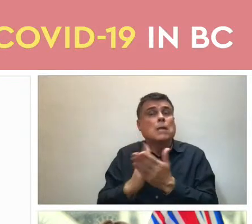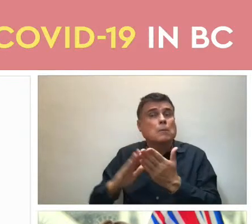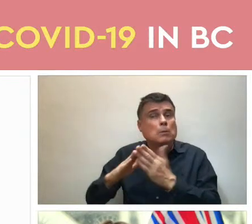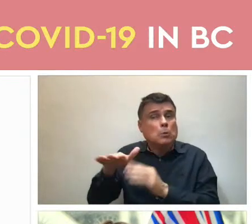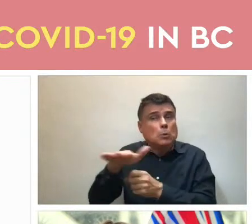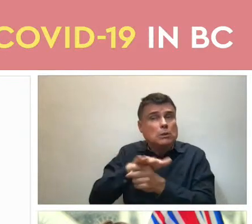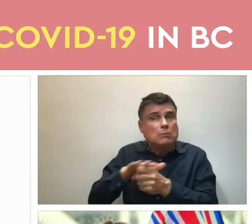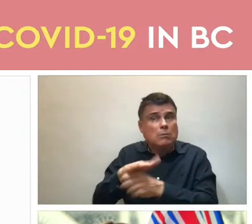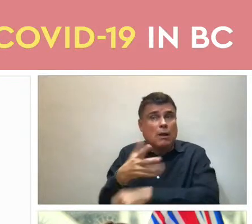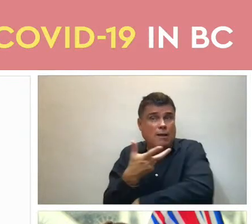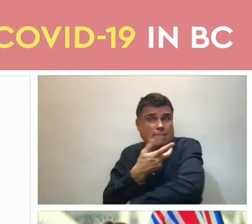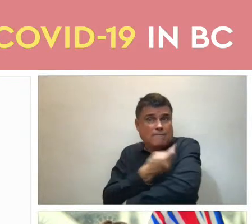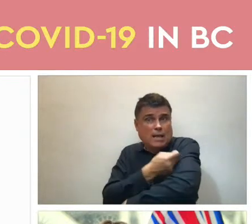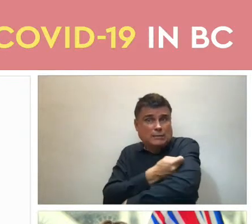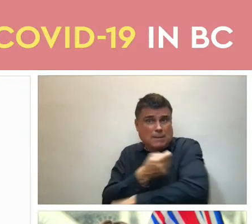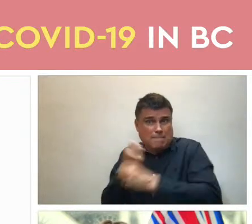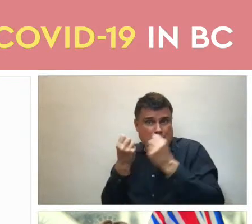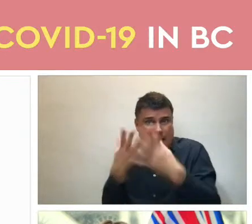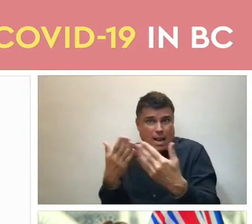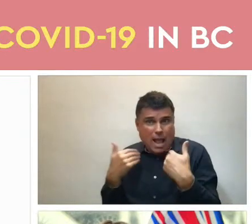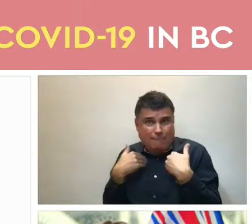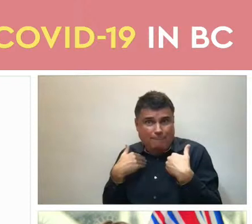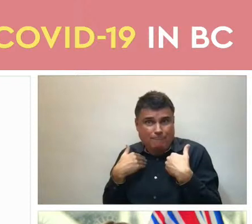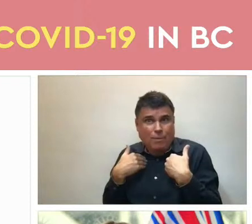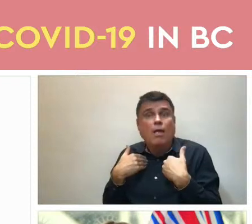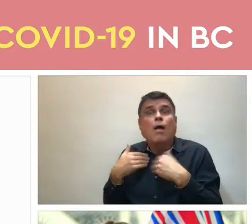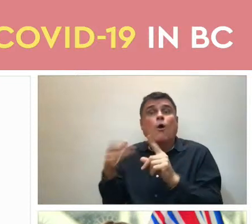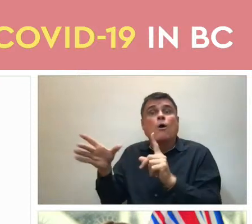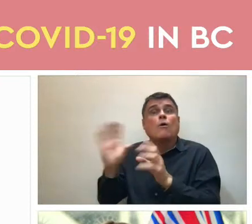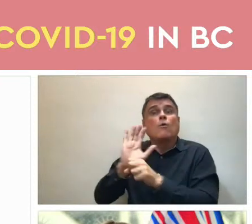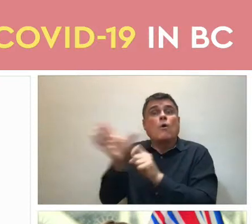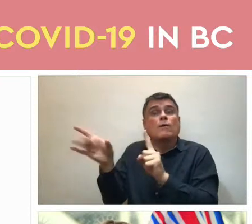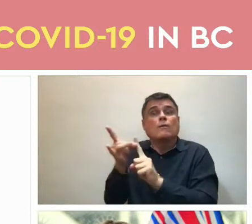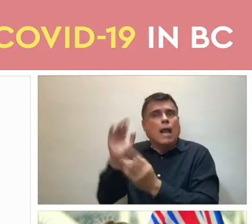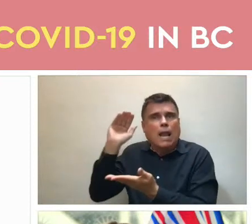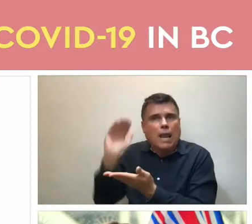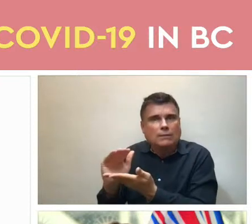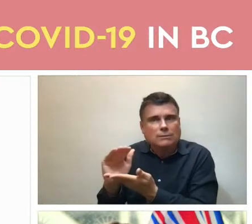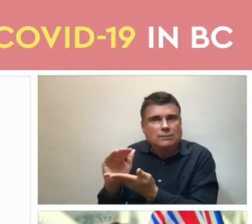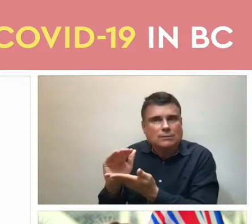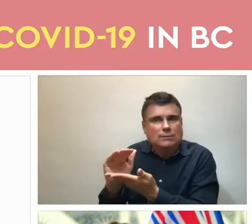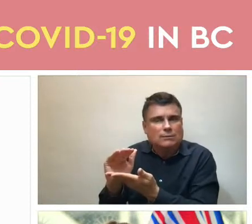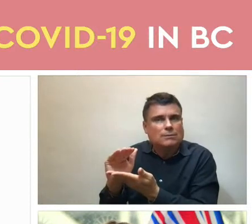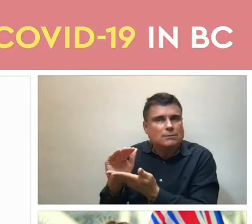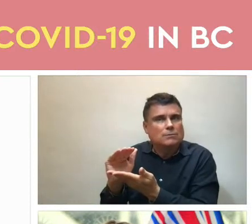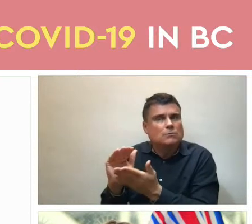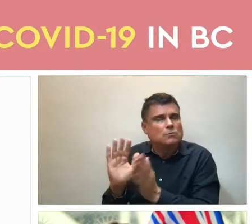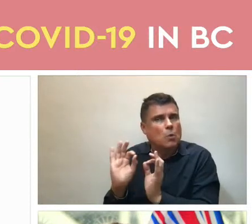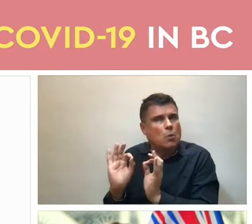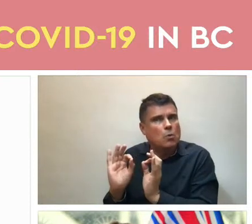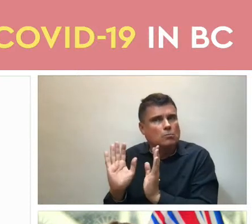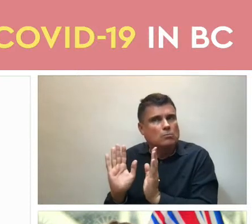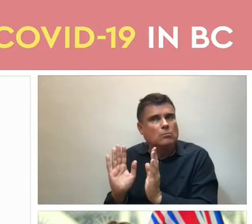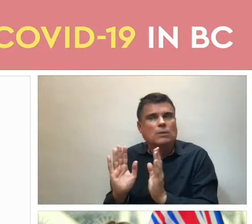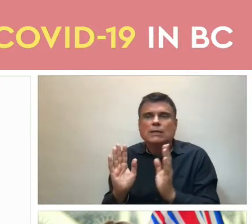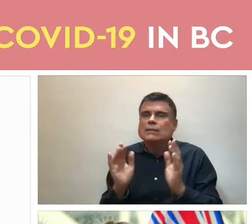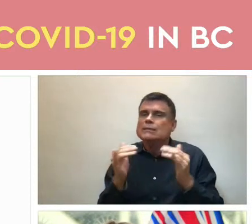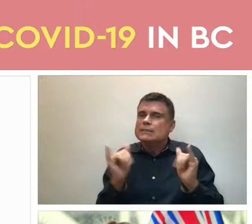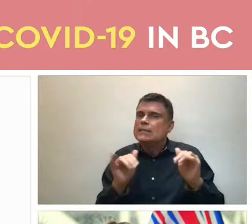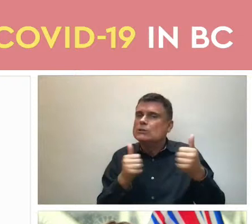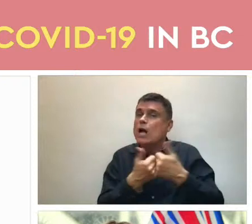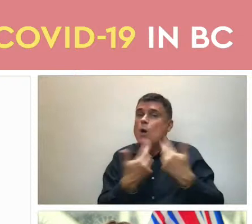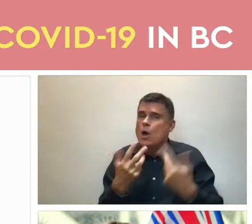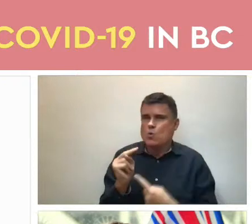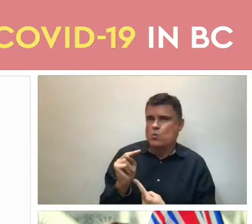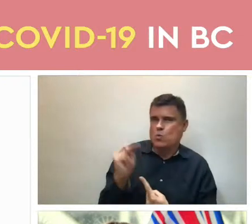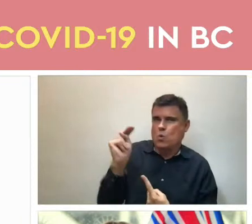particular have gone up. So we still have challenges in areas in the north, particularly in the Peace region. We have seen cases come